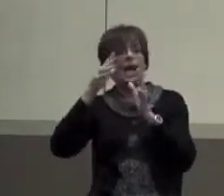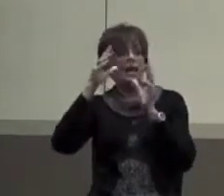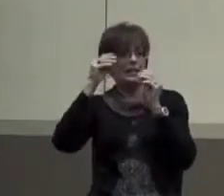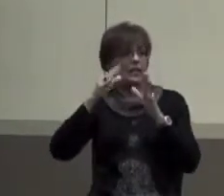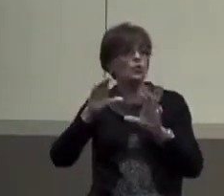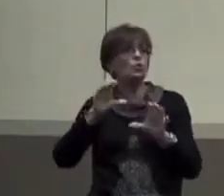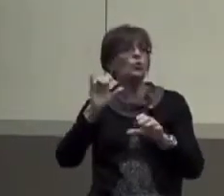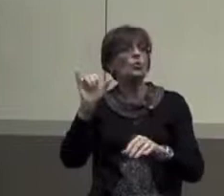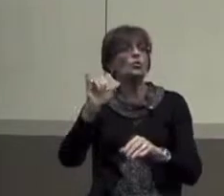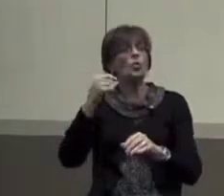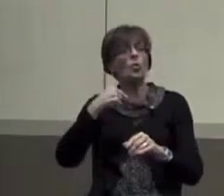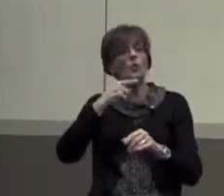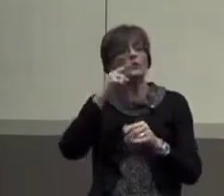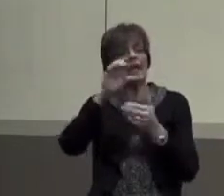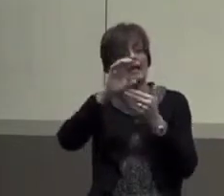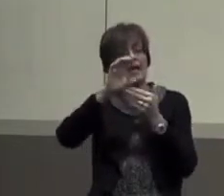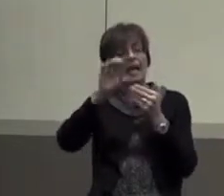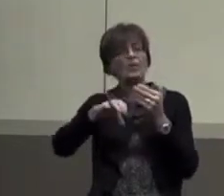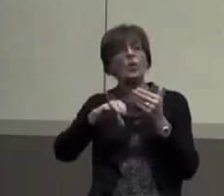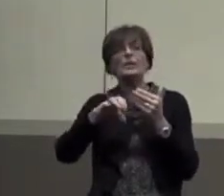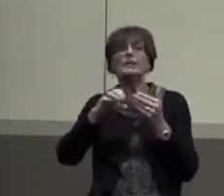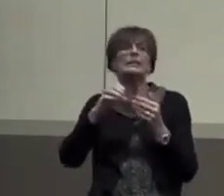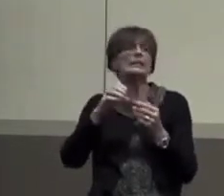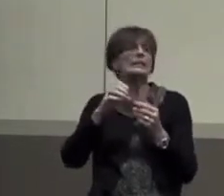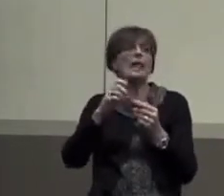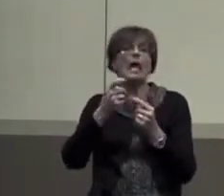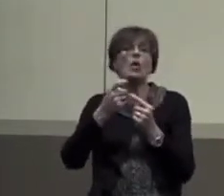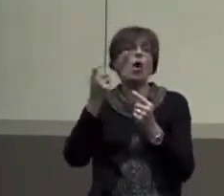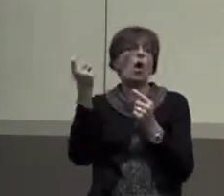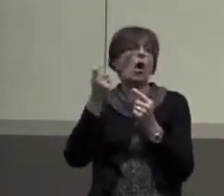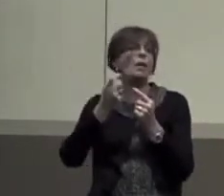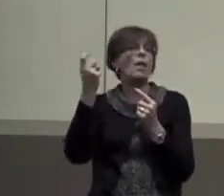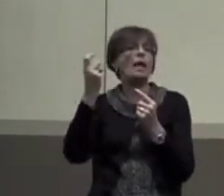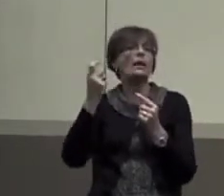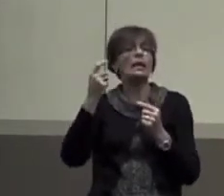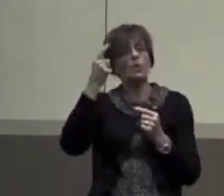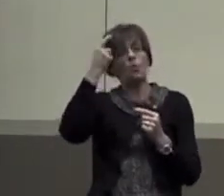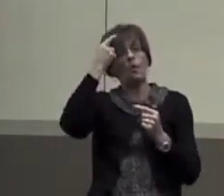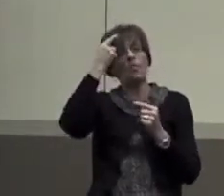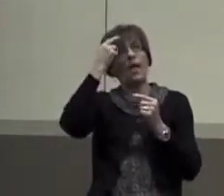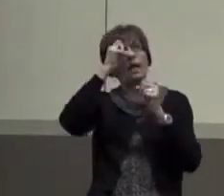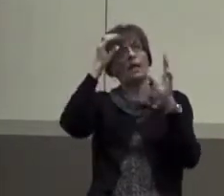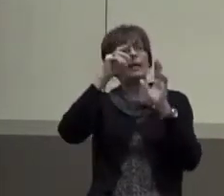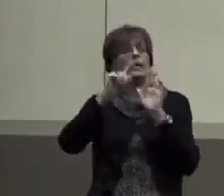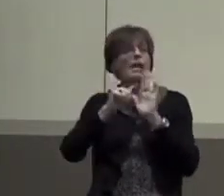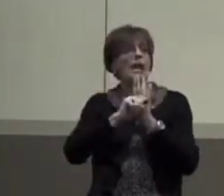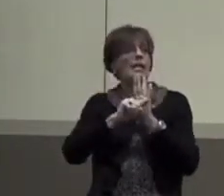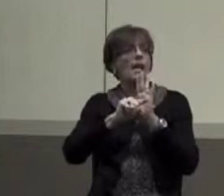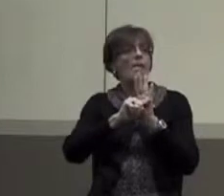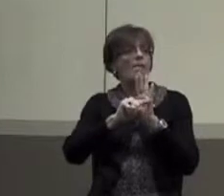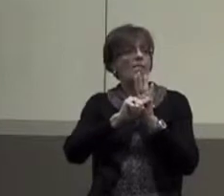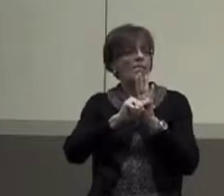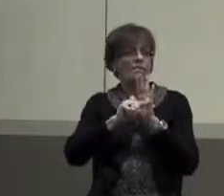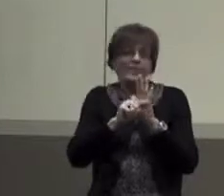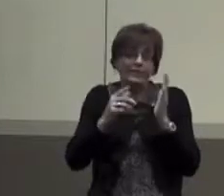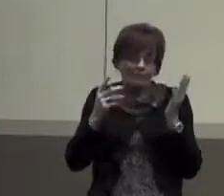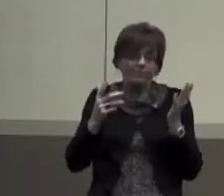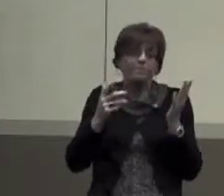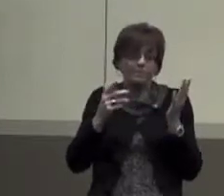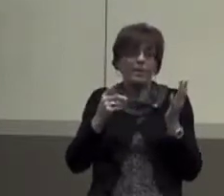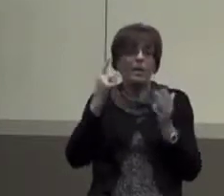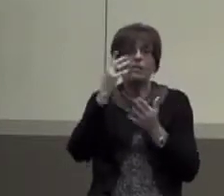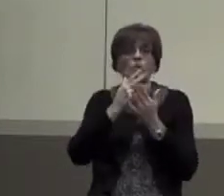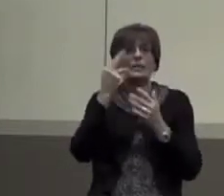we say consequences and automatically the thought is it's negative. Exactly. I mean, that just, for some reason,